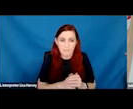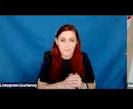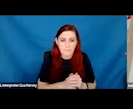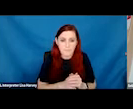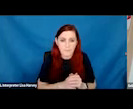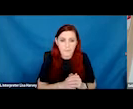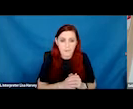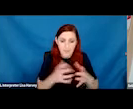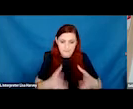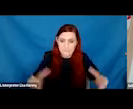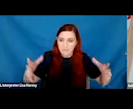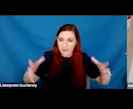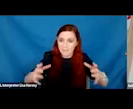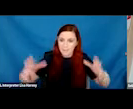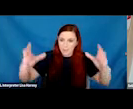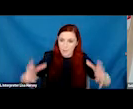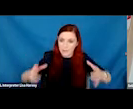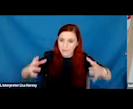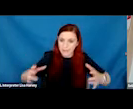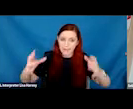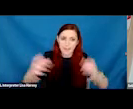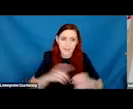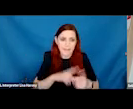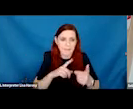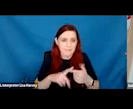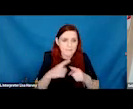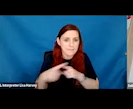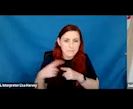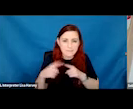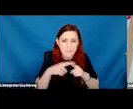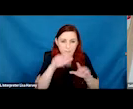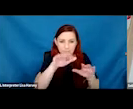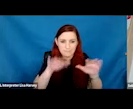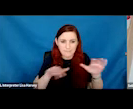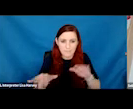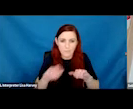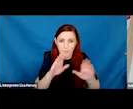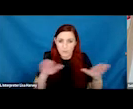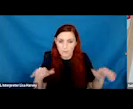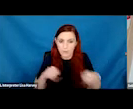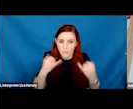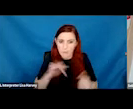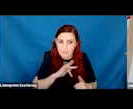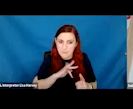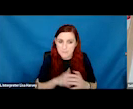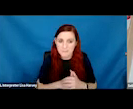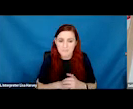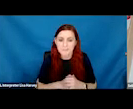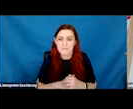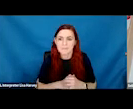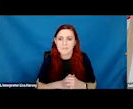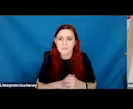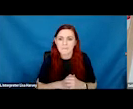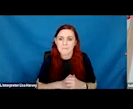a basket swing and a wheelchair accessible sand pit, and children enjoying them. We